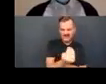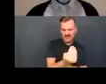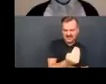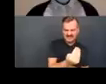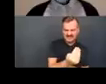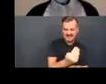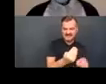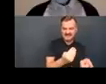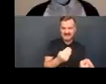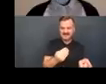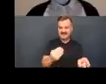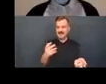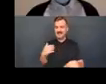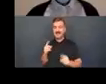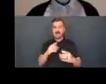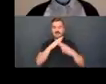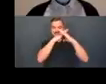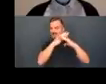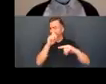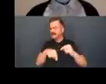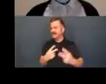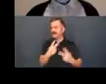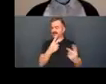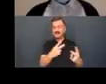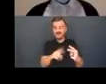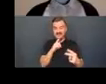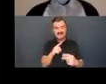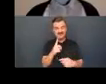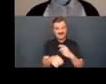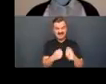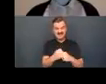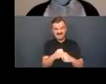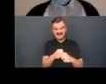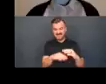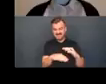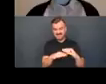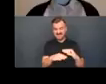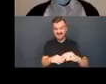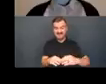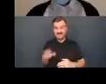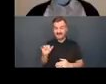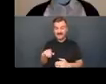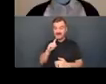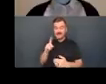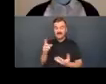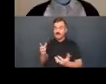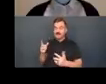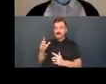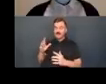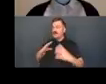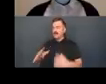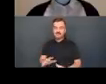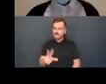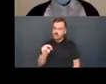for almost a year. Uh, and this was intolerable for all concerned. Joey,